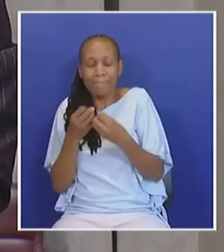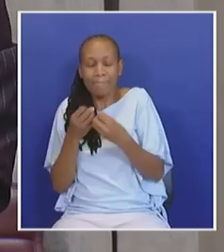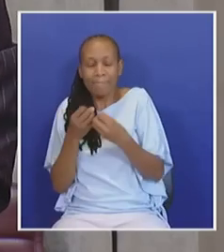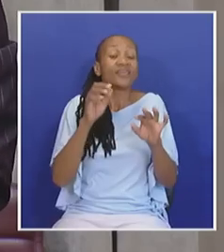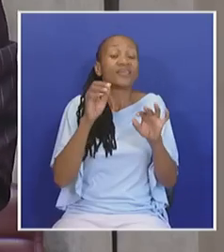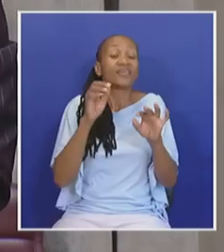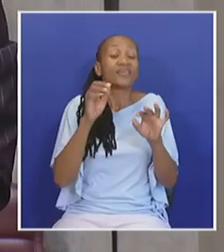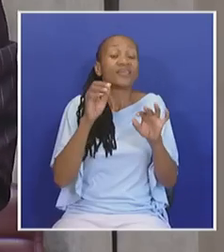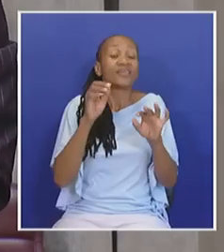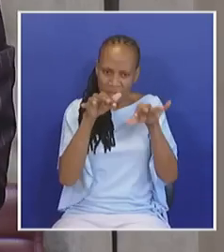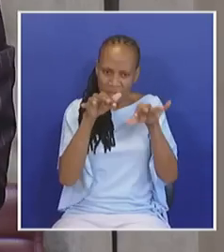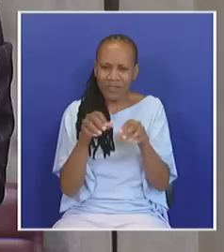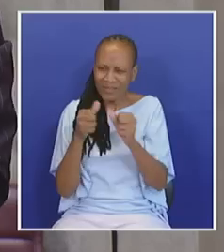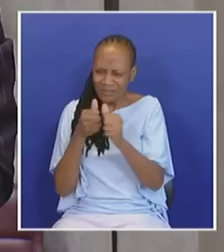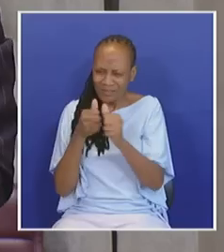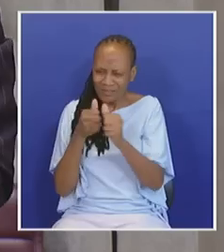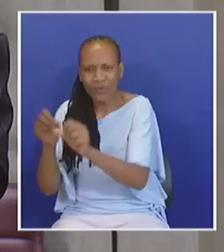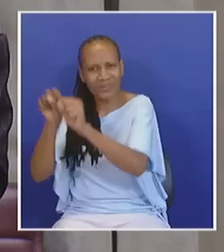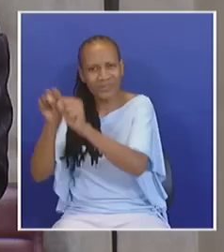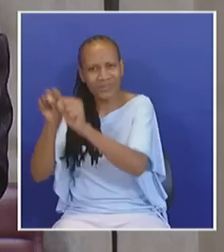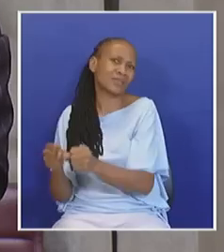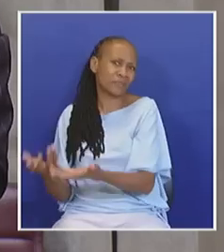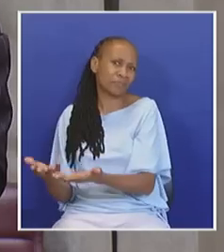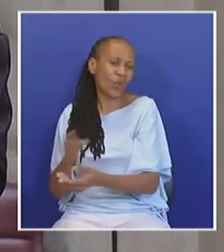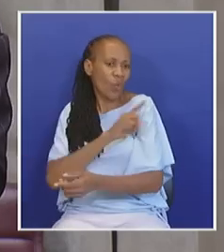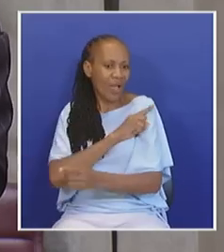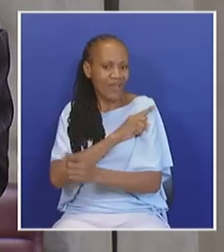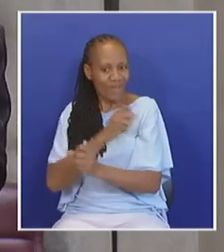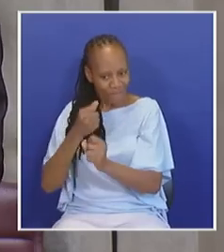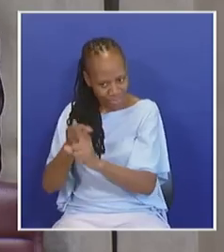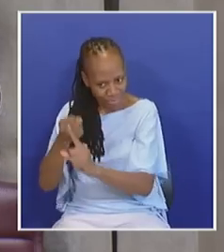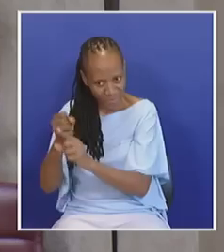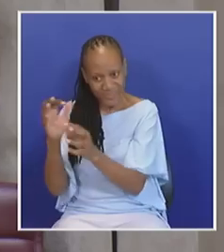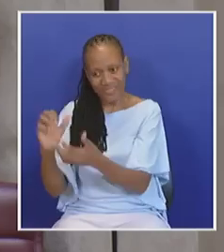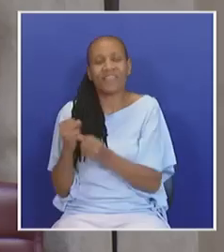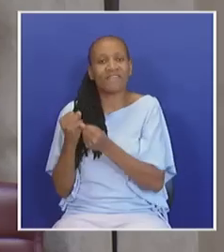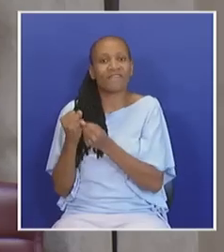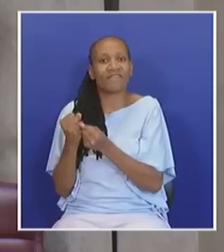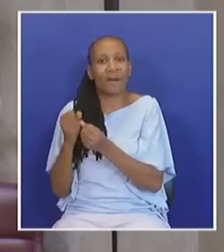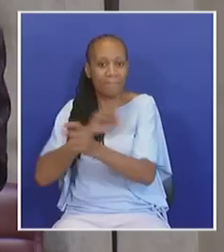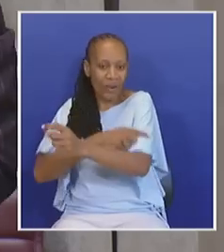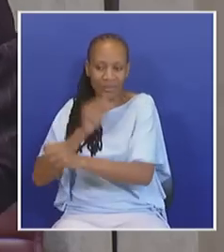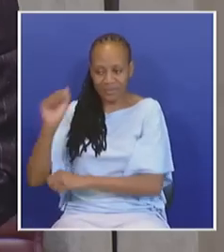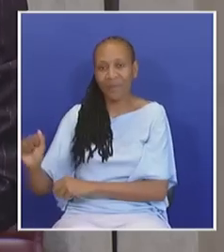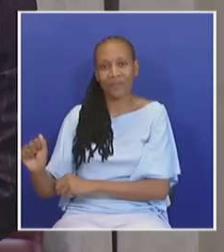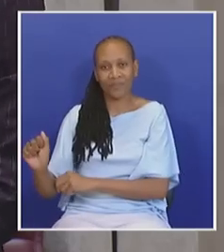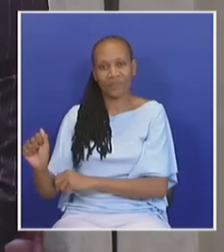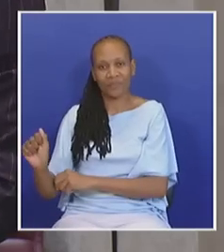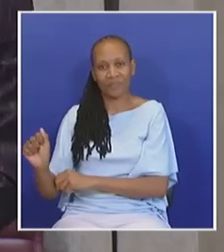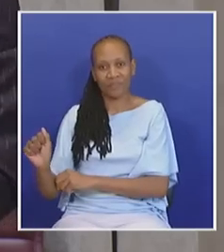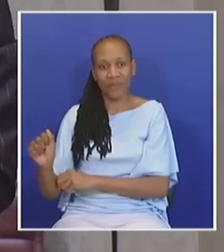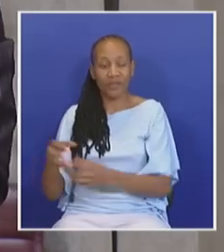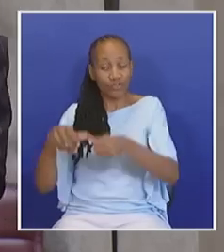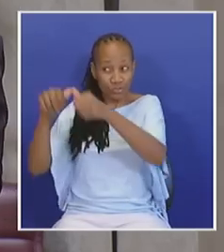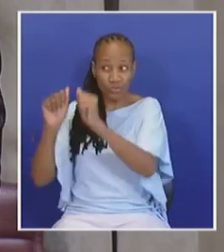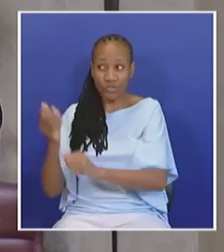the system, determined to defend their ill-gotten power, resources, and privileges. Chairperson, racism is the original sin of